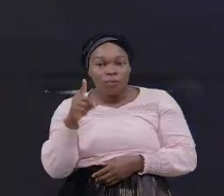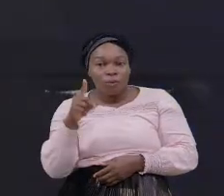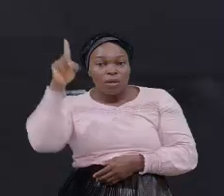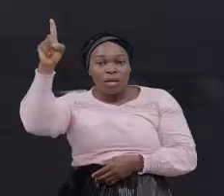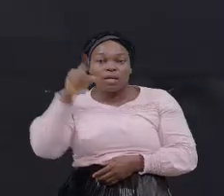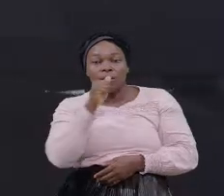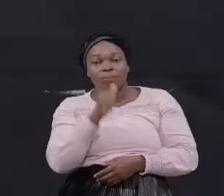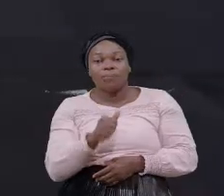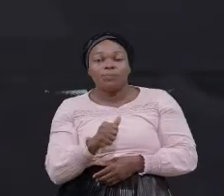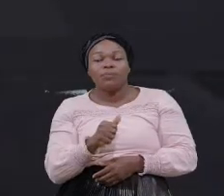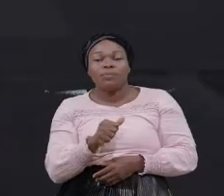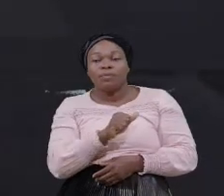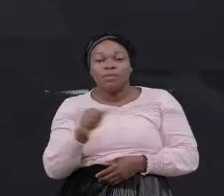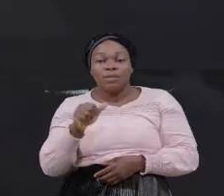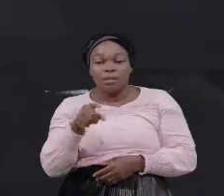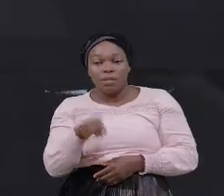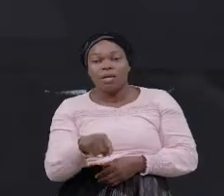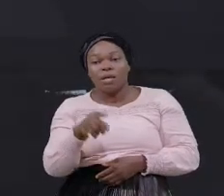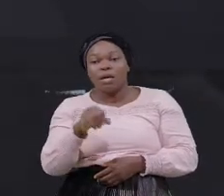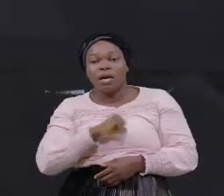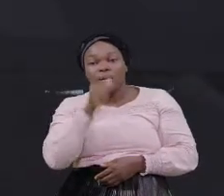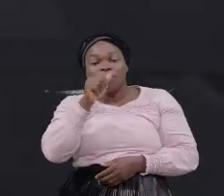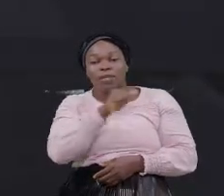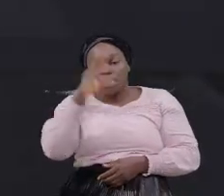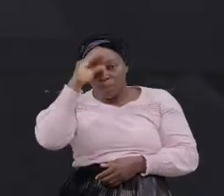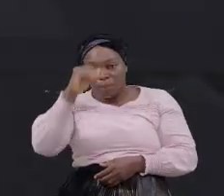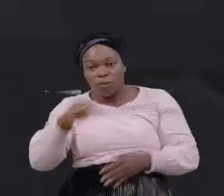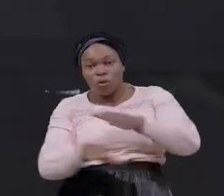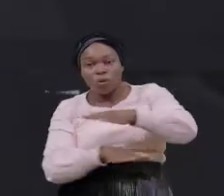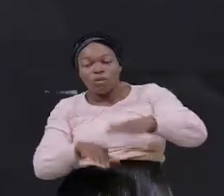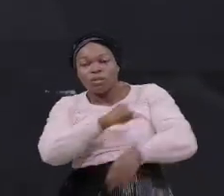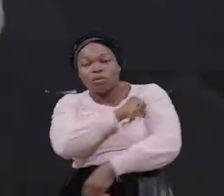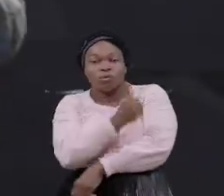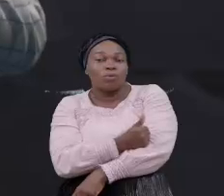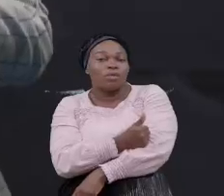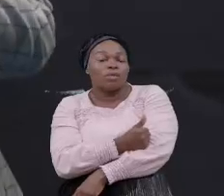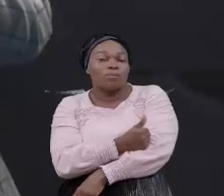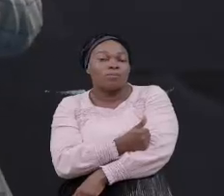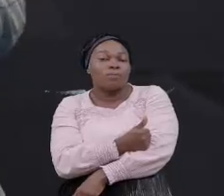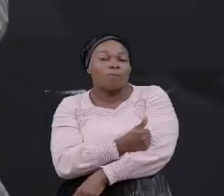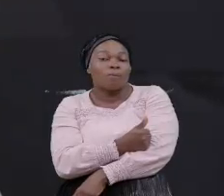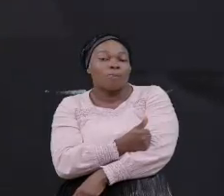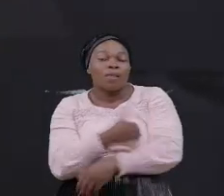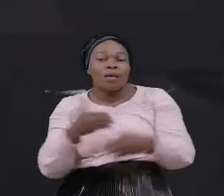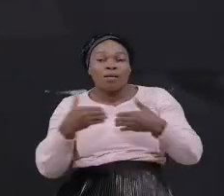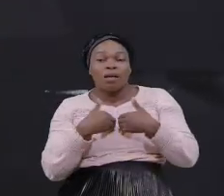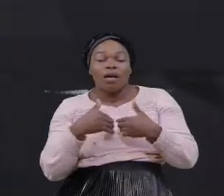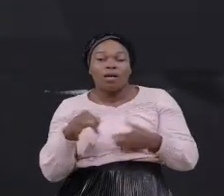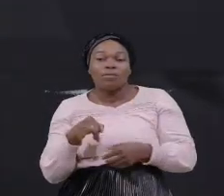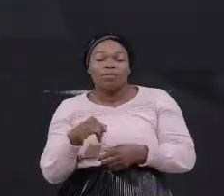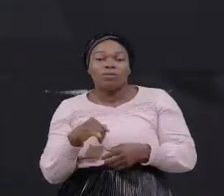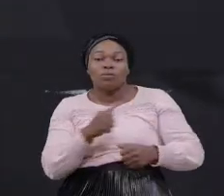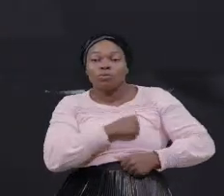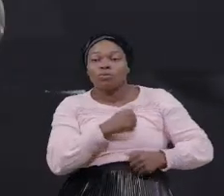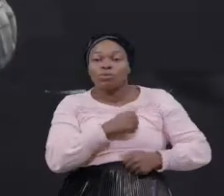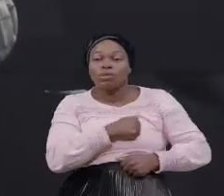man under authority. He says, I understand authority. Having soldiers under